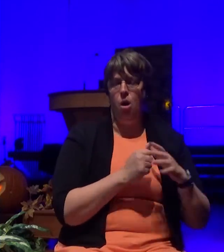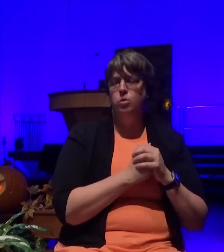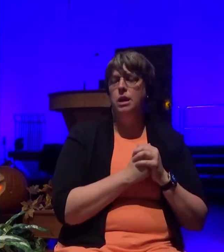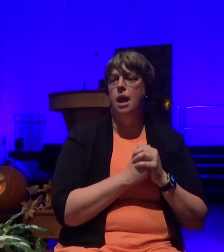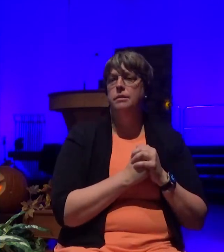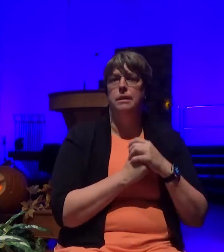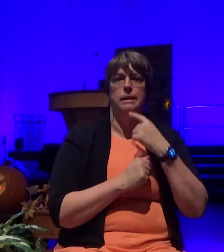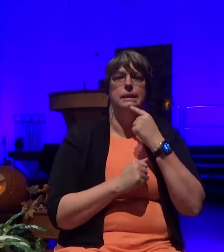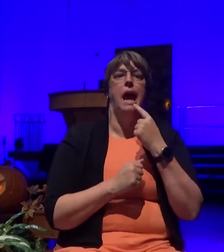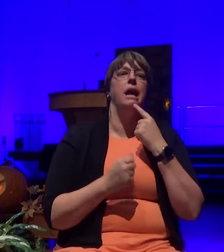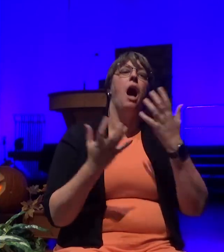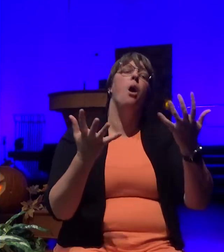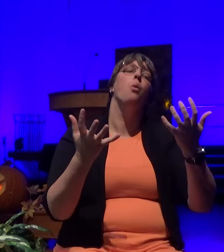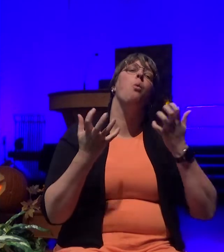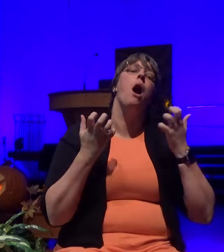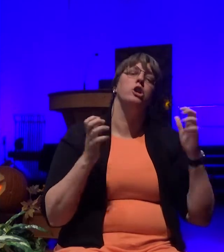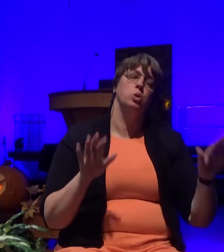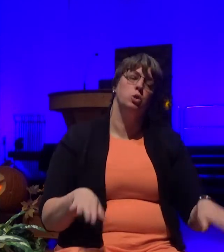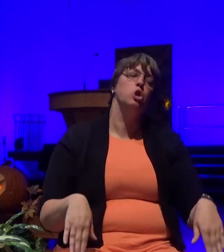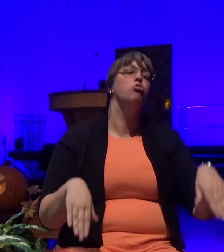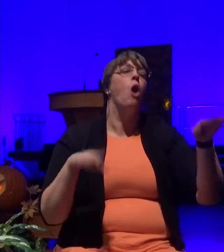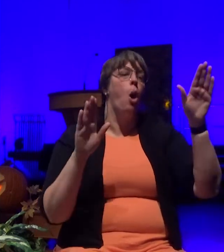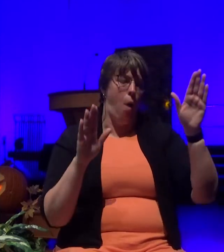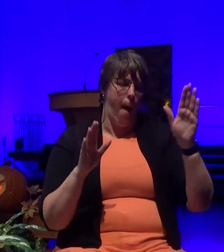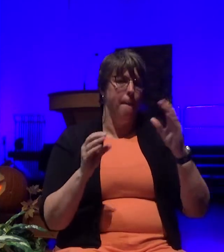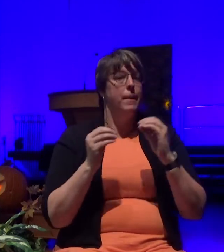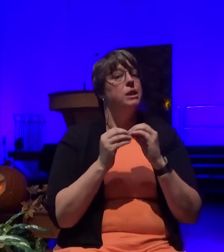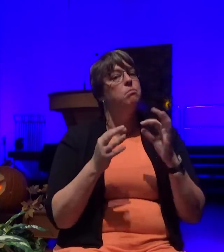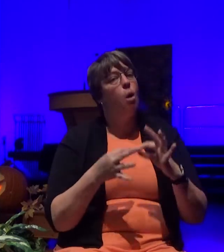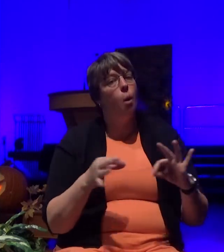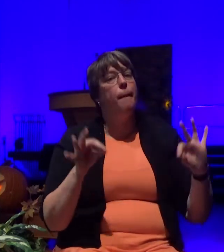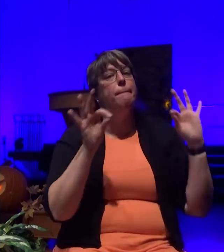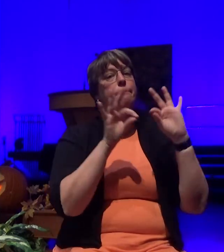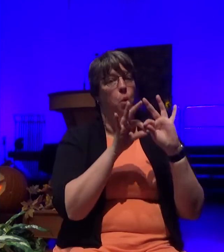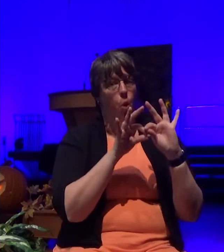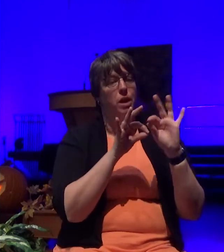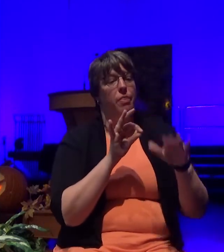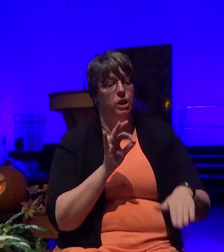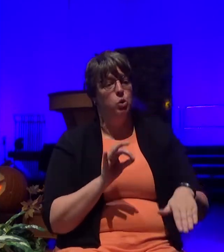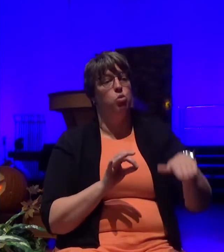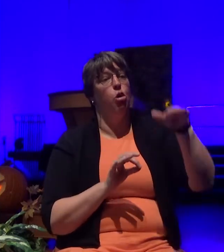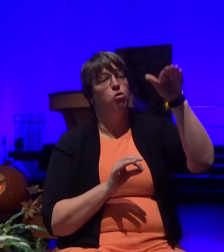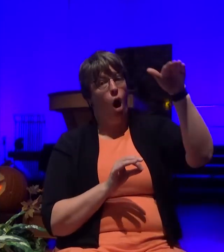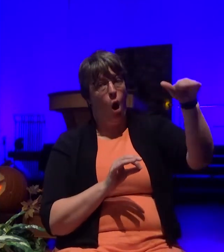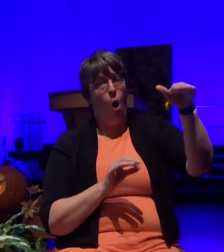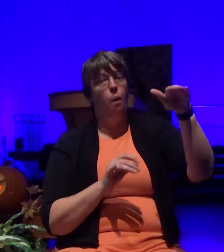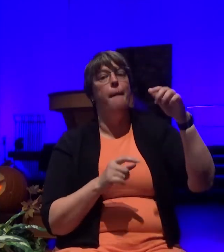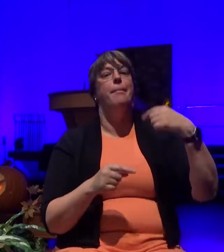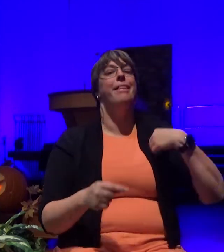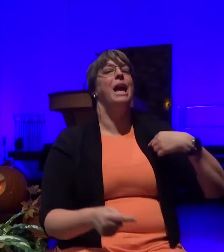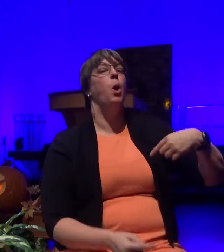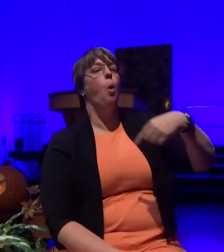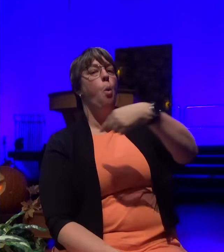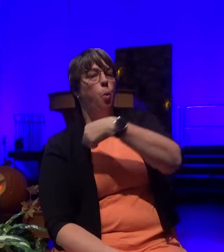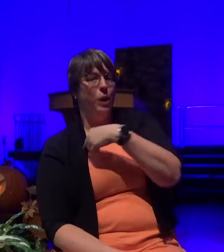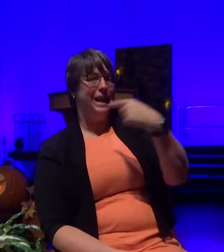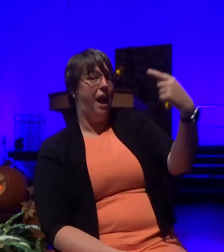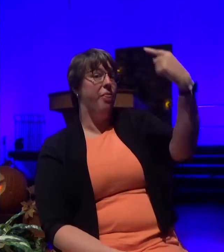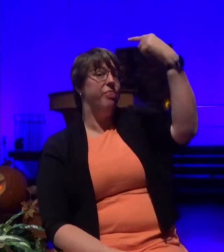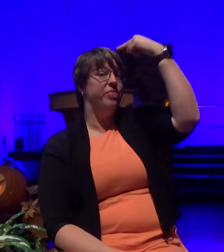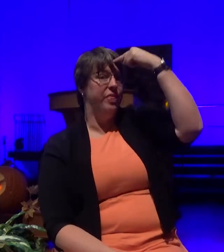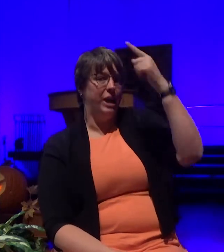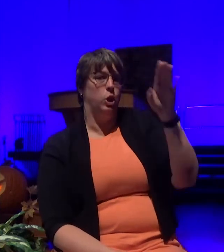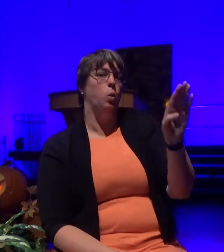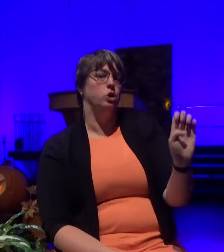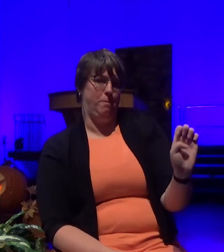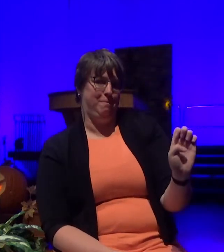want you to grow up, and it's more important that you do and be like we think you should do and be, rather